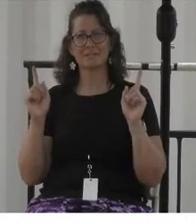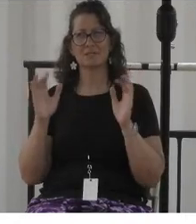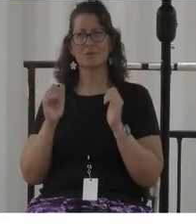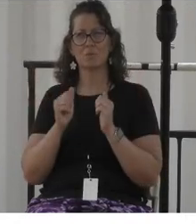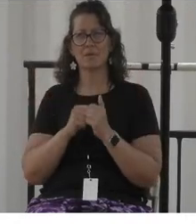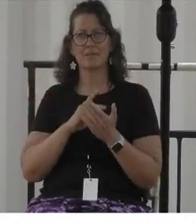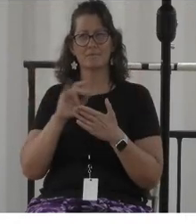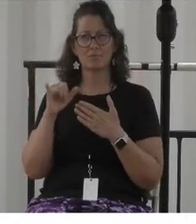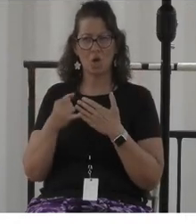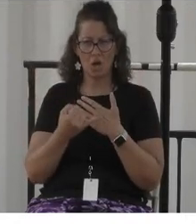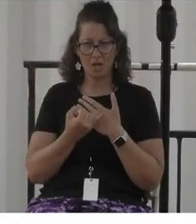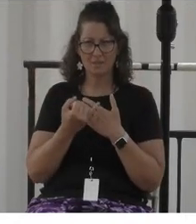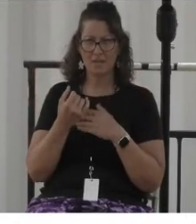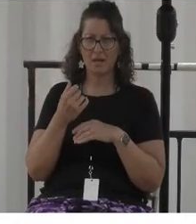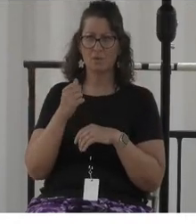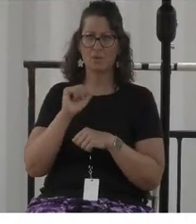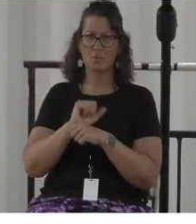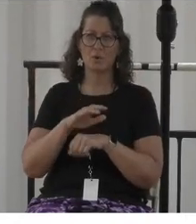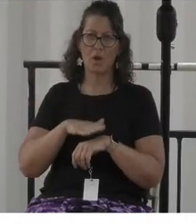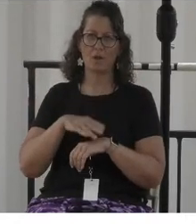the projects that we've worked on globally.